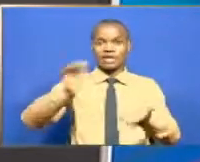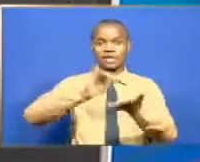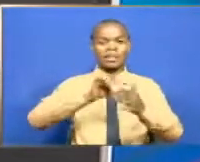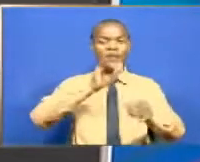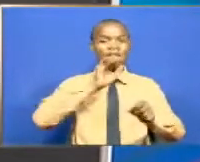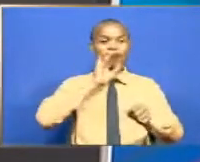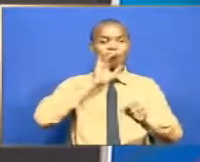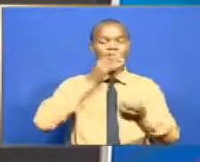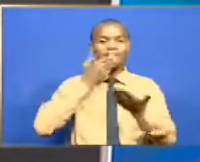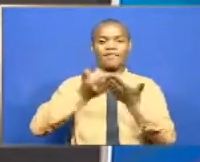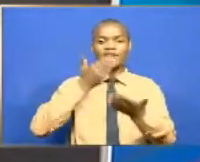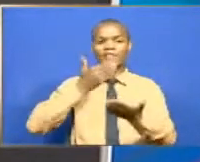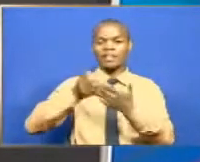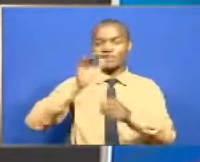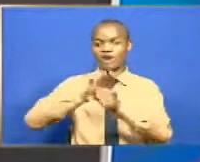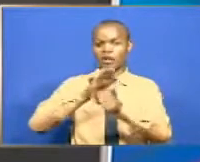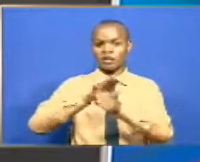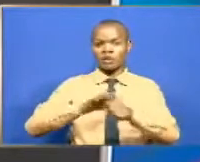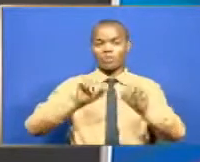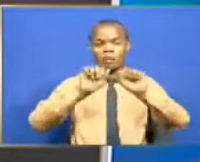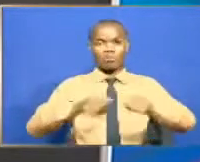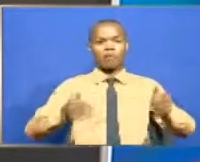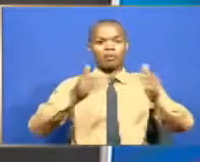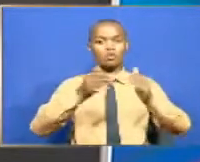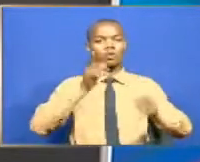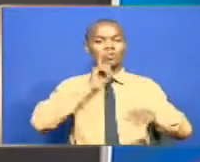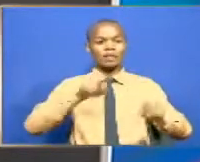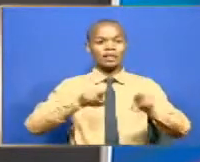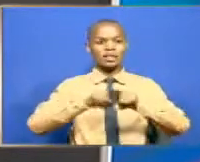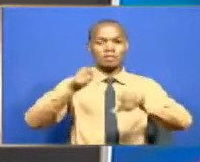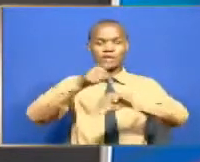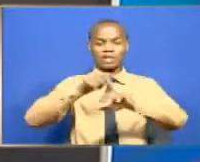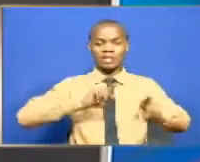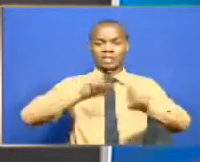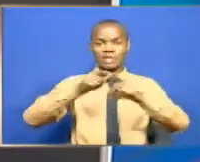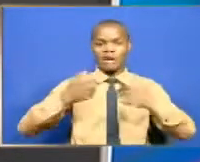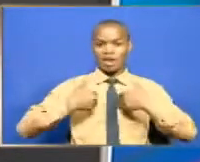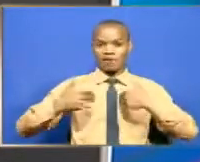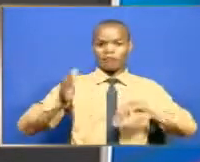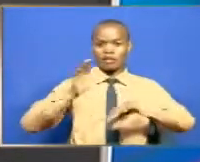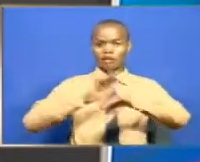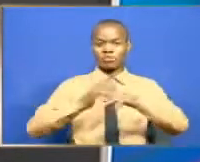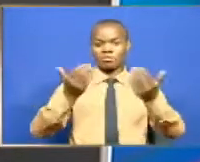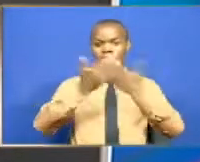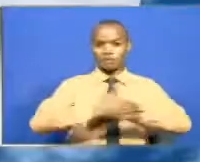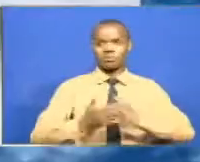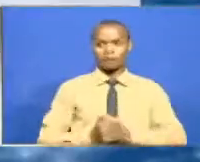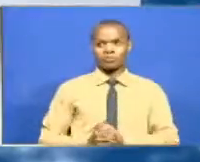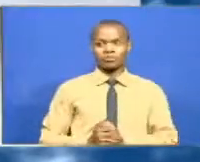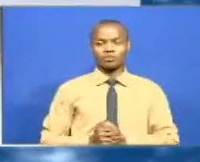thanks for keeping it Channel One. I'll be seeing you tomorrow, same time, same place. Until then, have yourselves a lovely night.